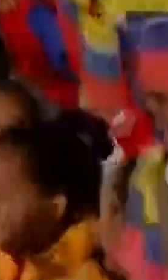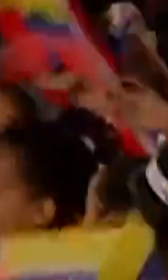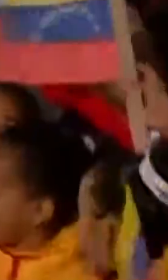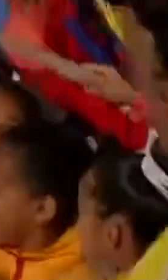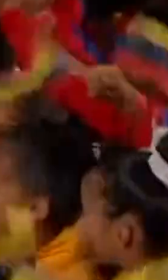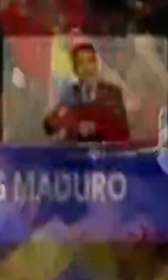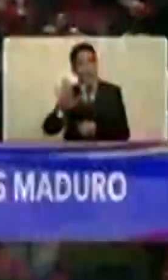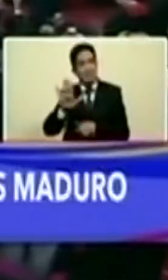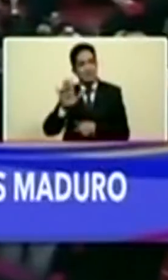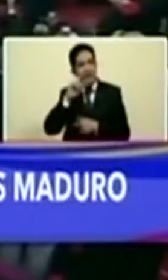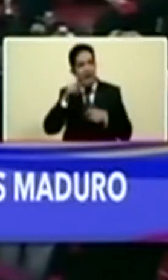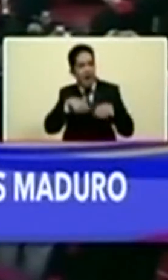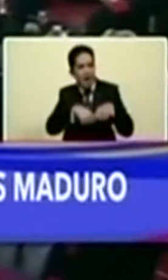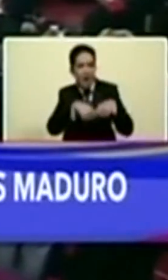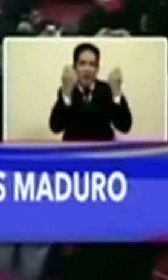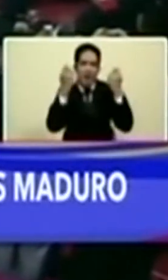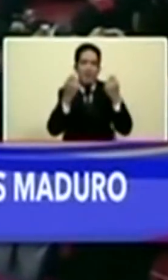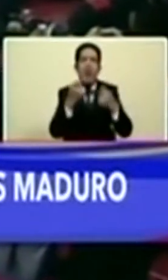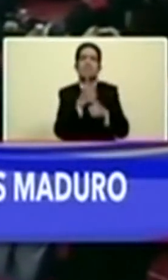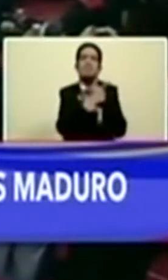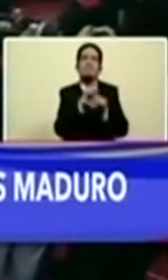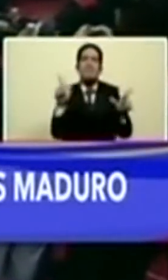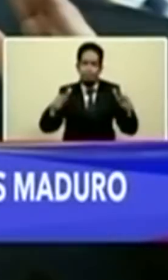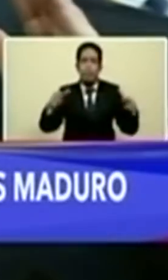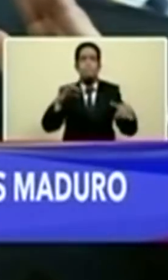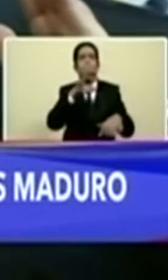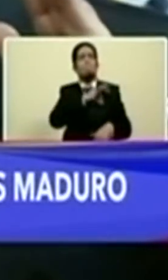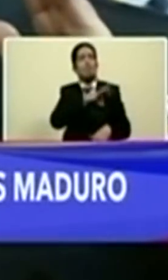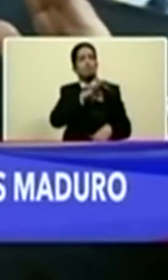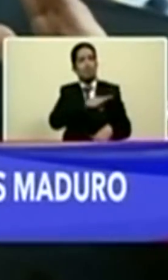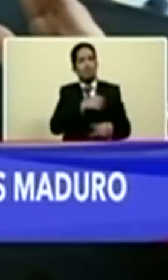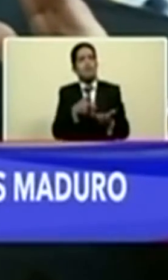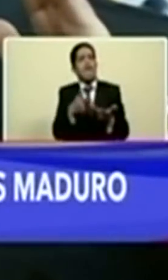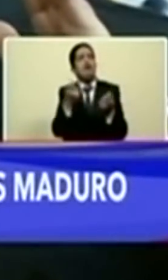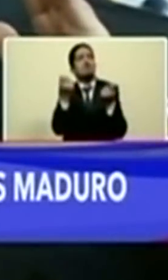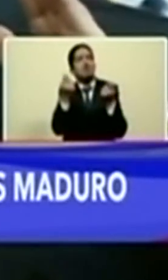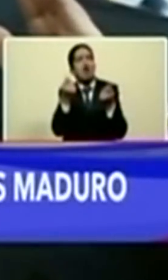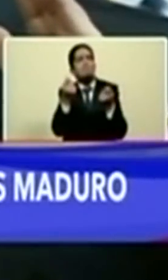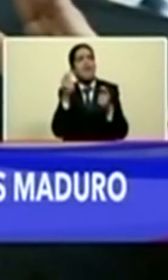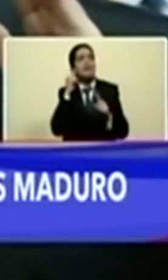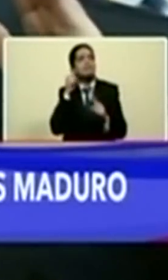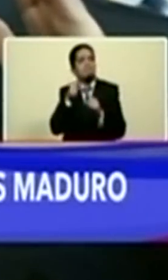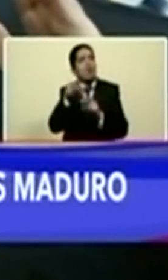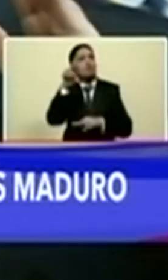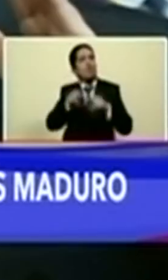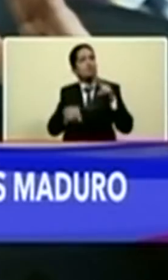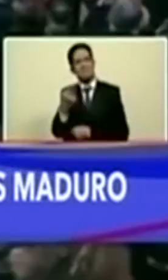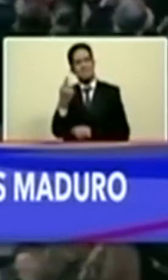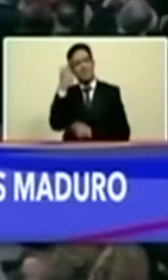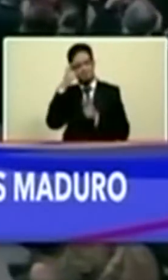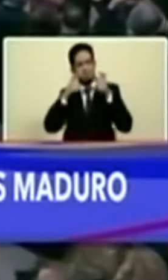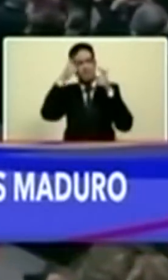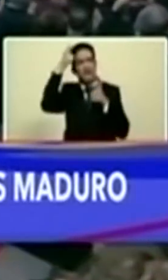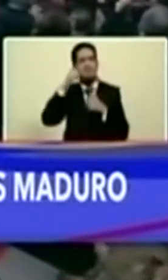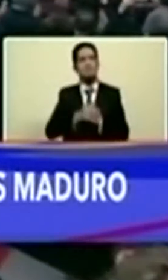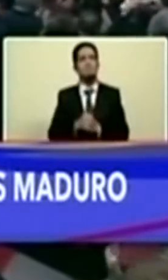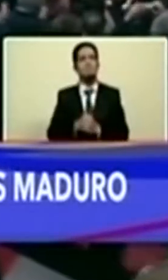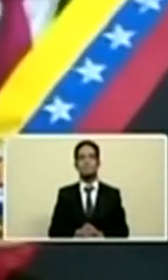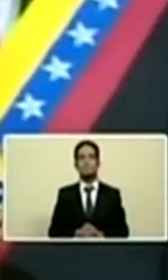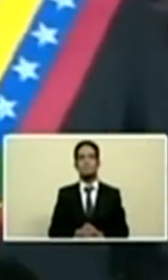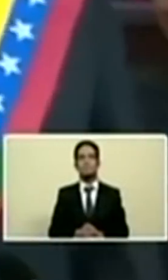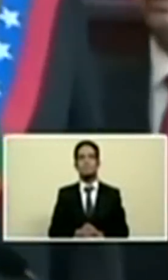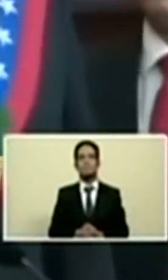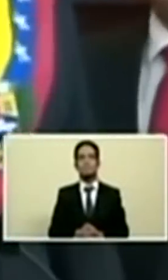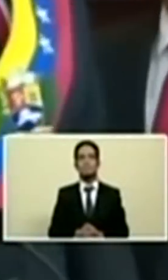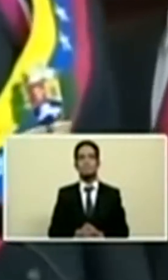children. And as seen on state TV, he swore to build what he called 21st century socialism. But while